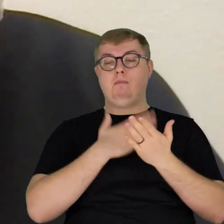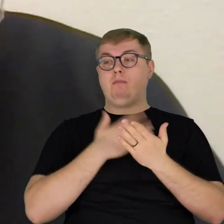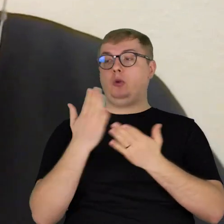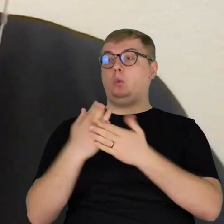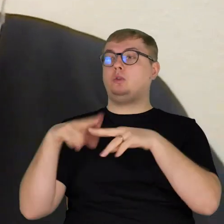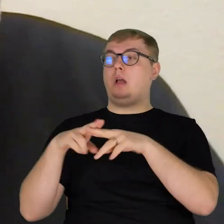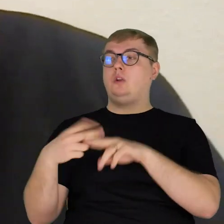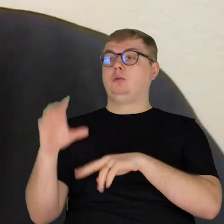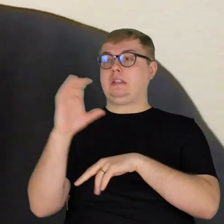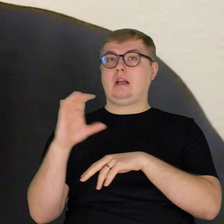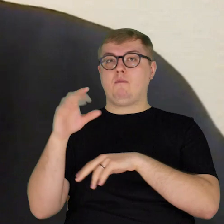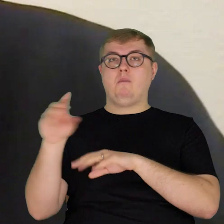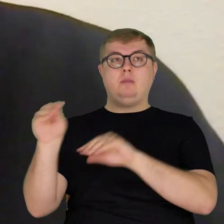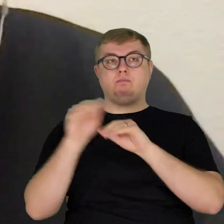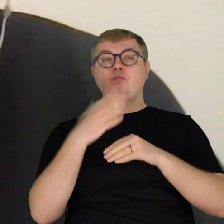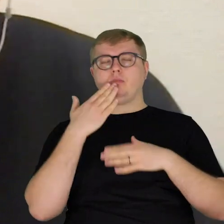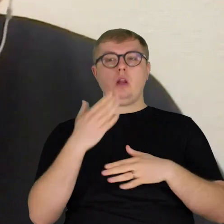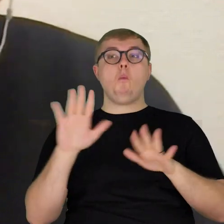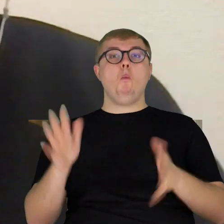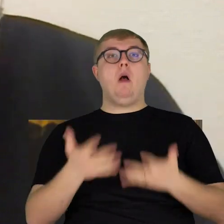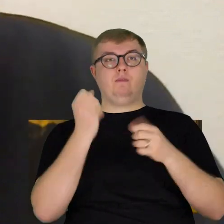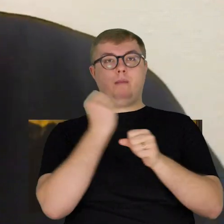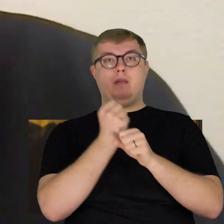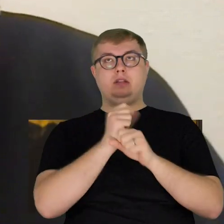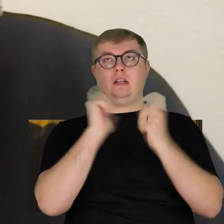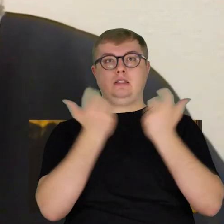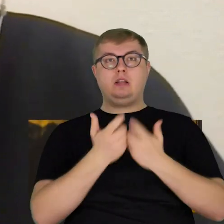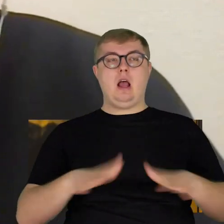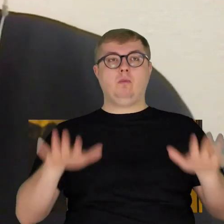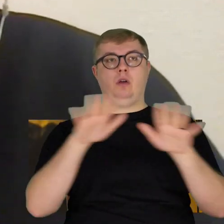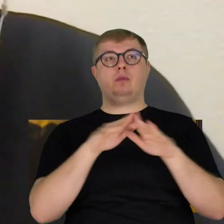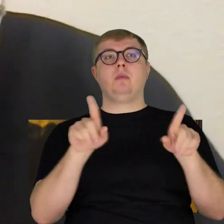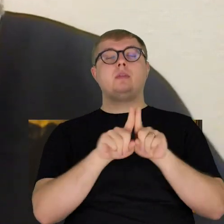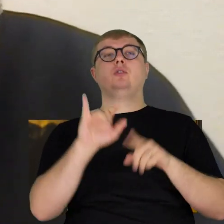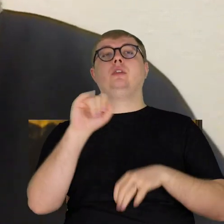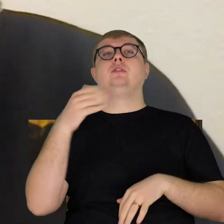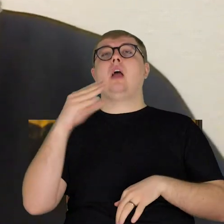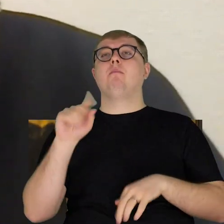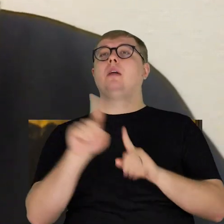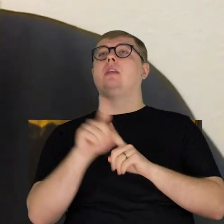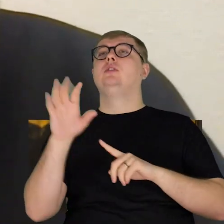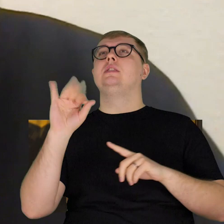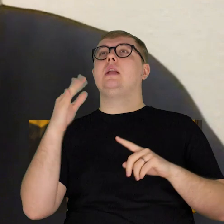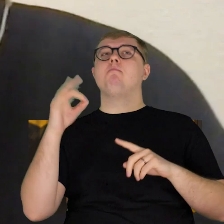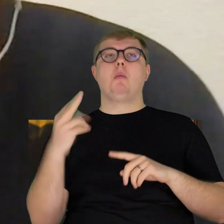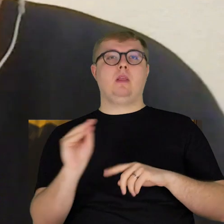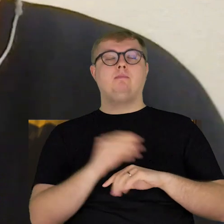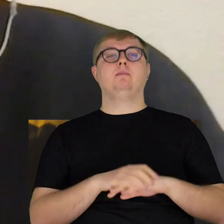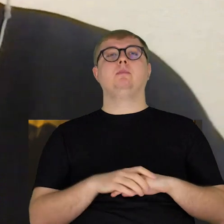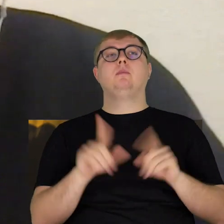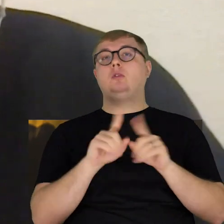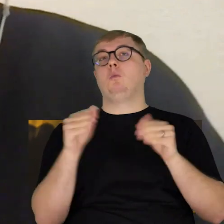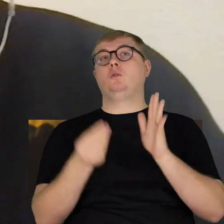easier, like to work on them. And maybe also Jamie and Séverine can add something about a new